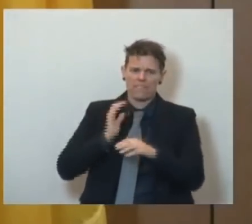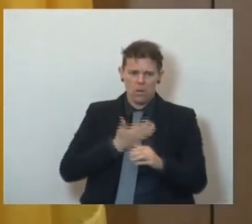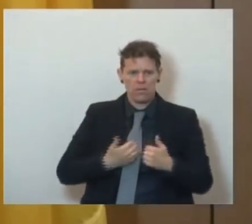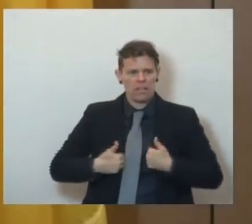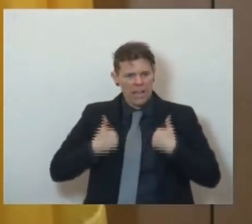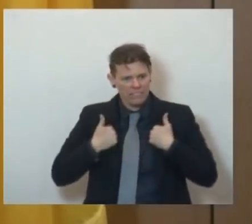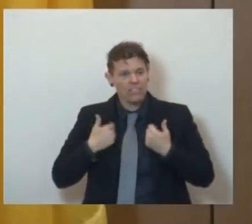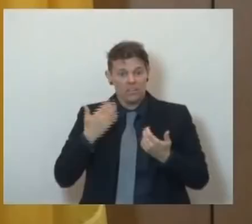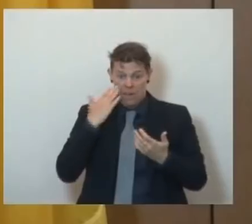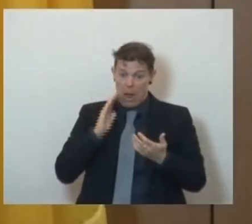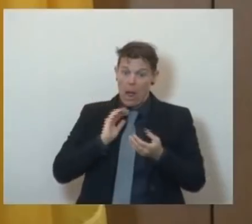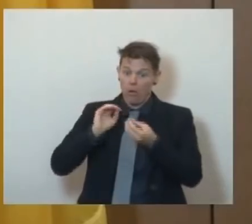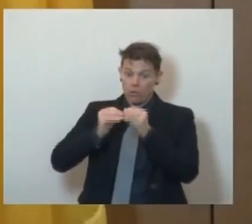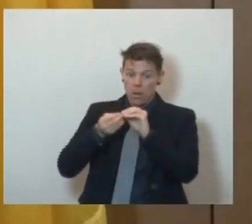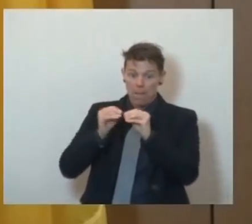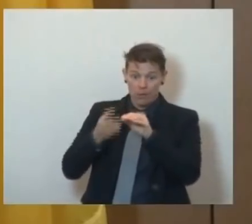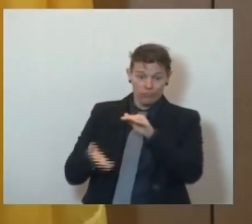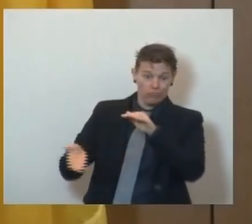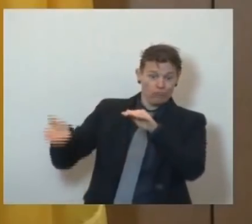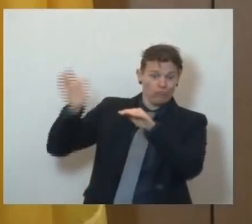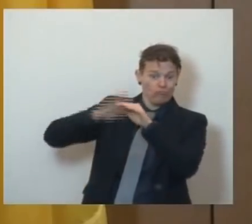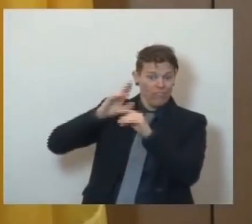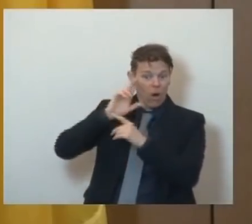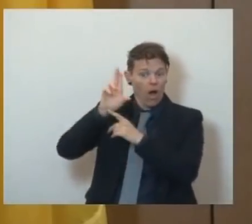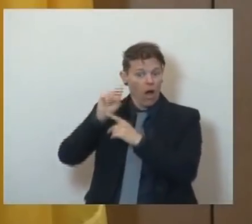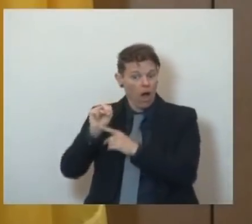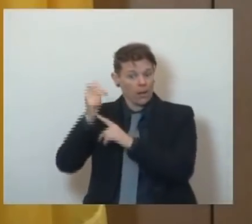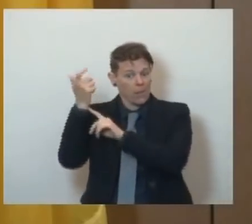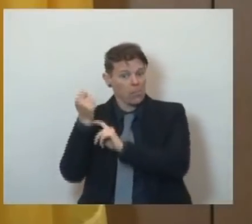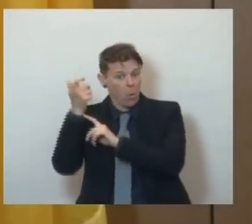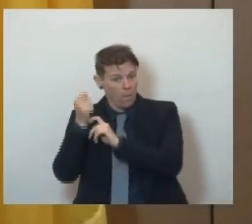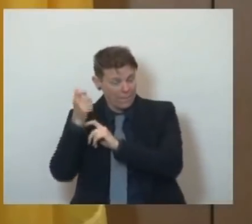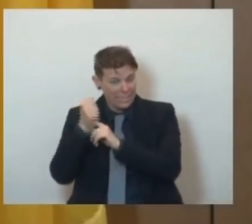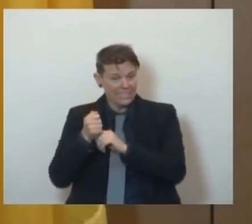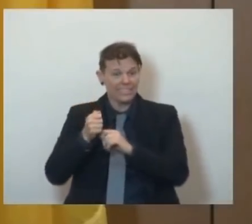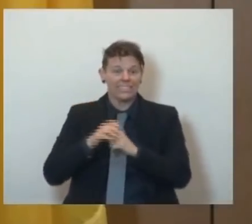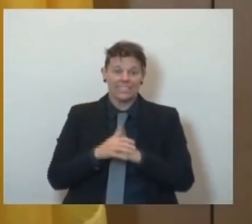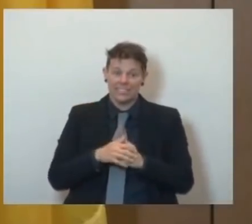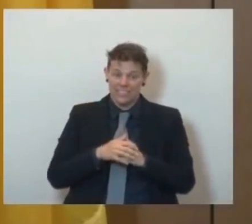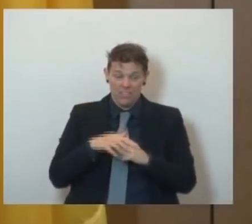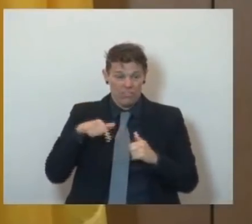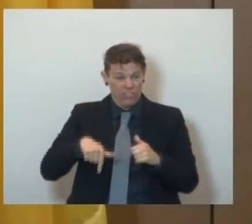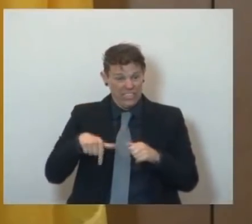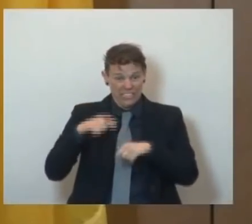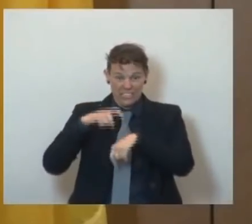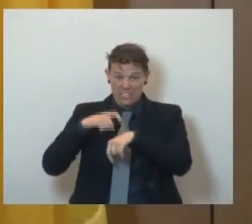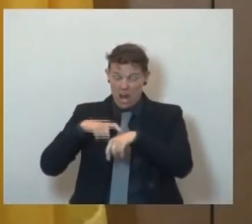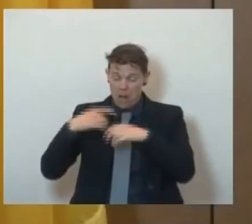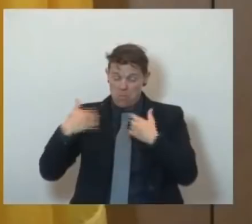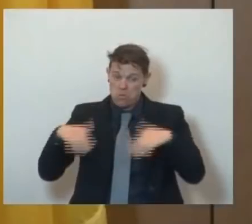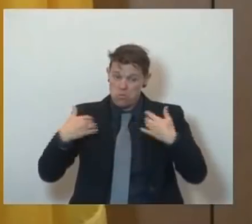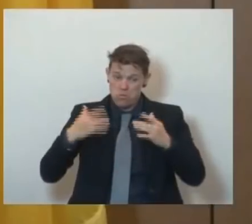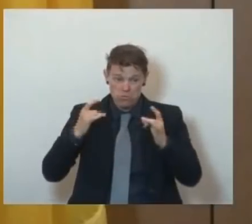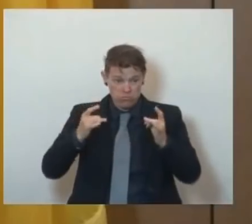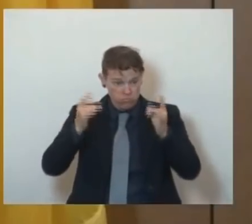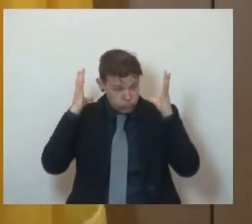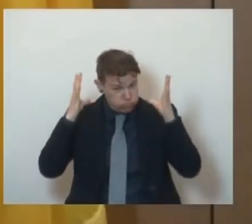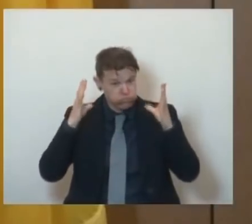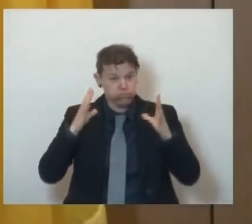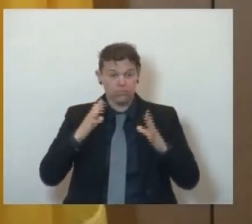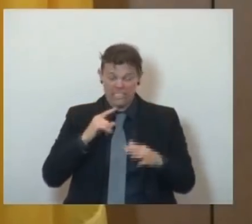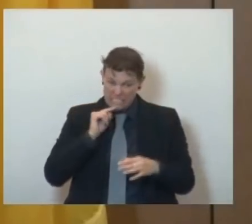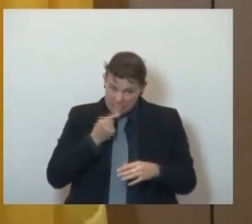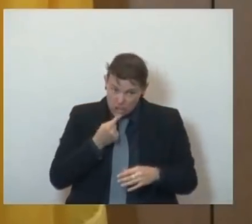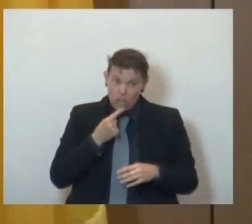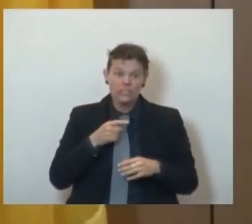at Depression era levels. So this is an incredibly serious issue that must be